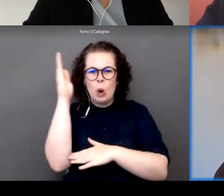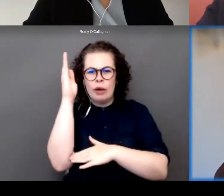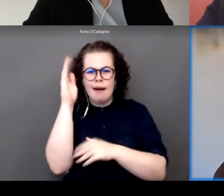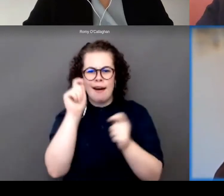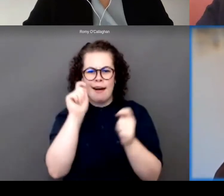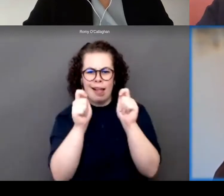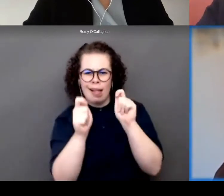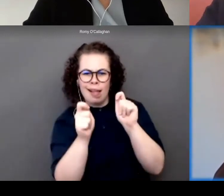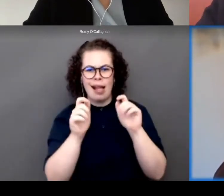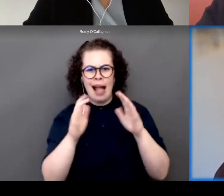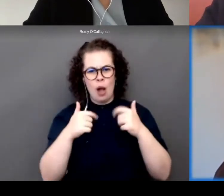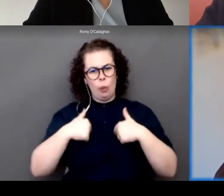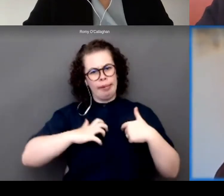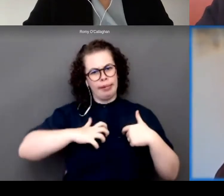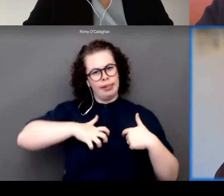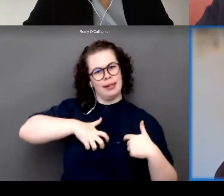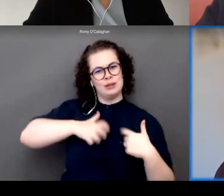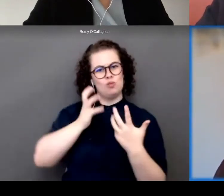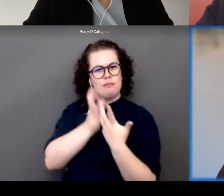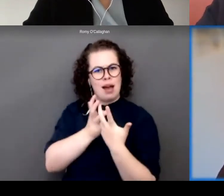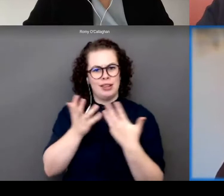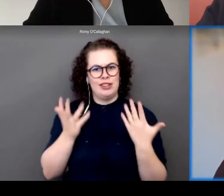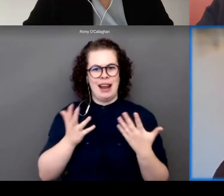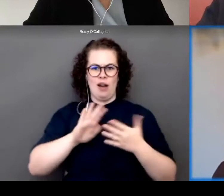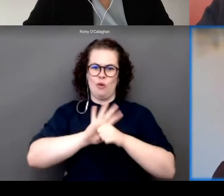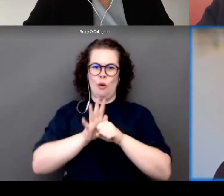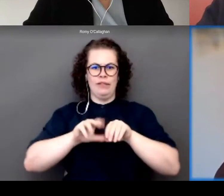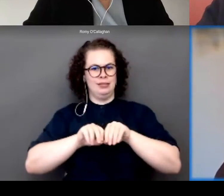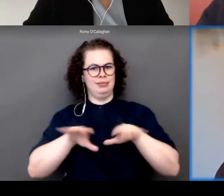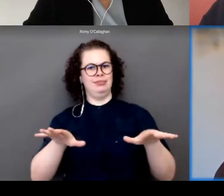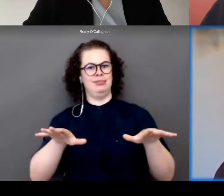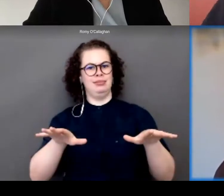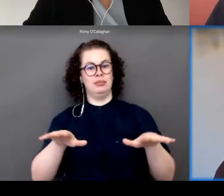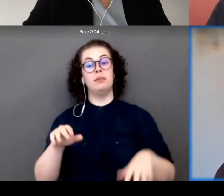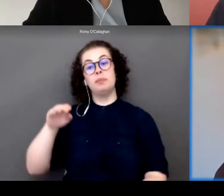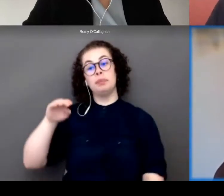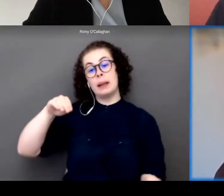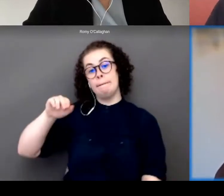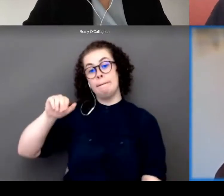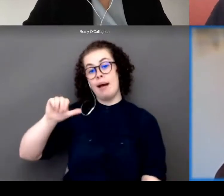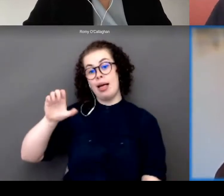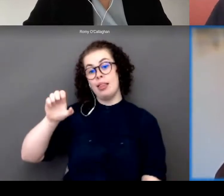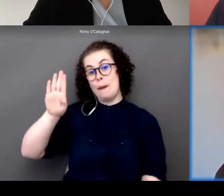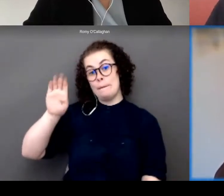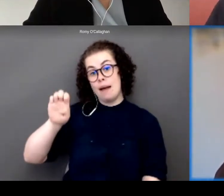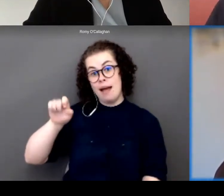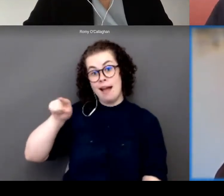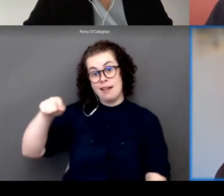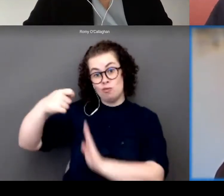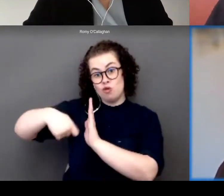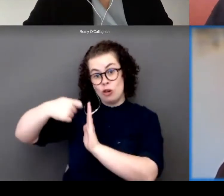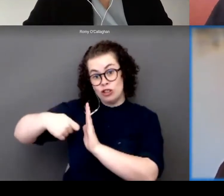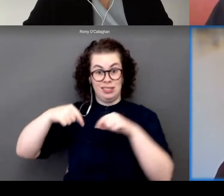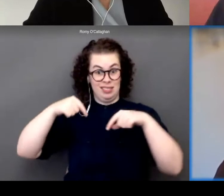view, the temporary experiments of Malerbe and Piazza Rossini surely represented a positive